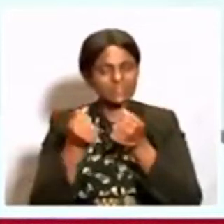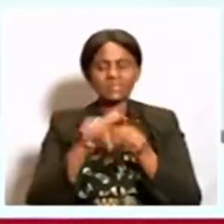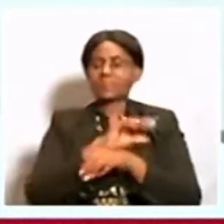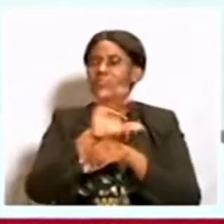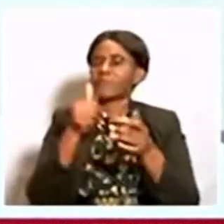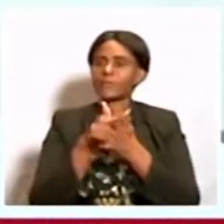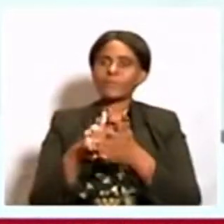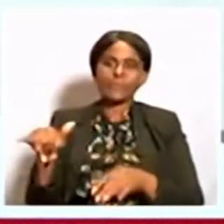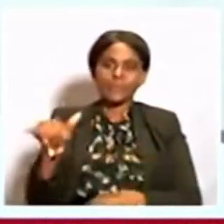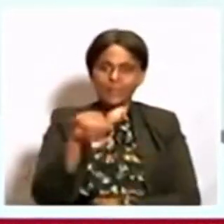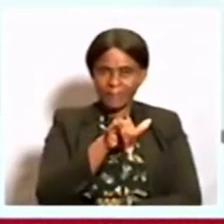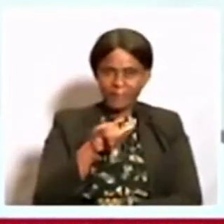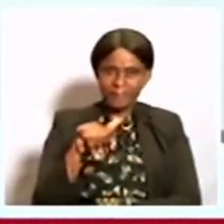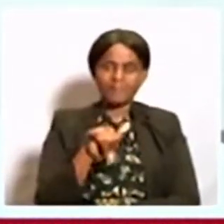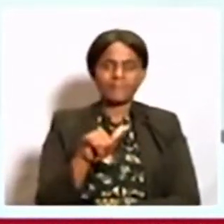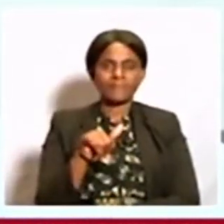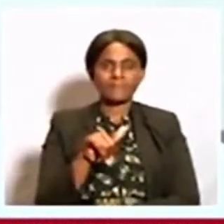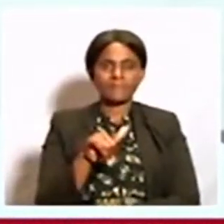everywhere.